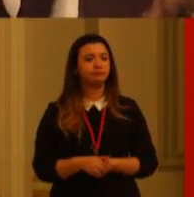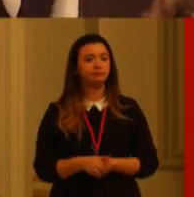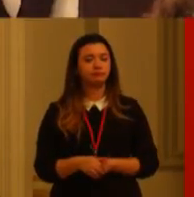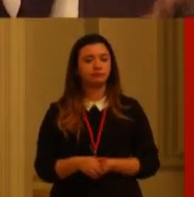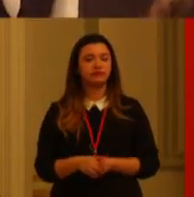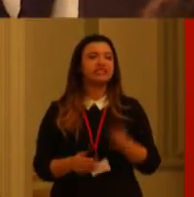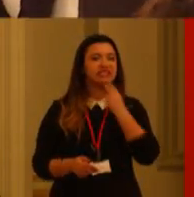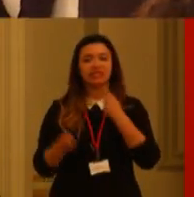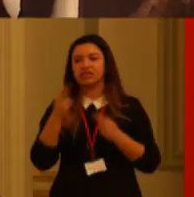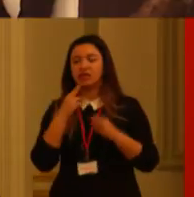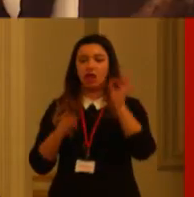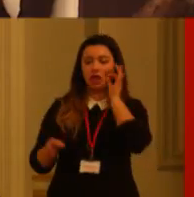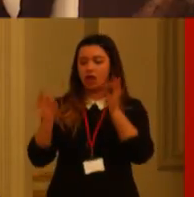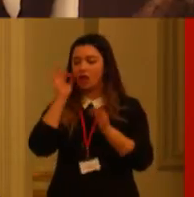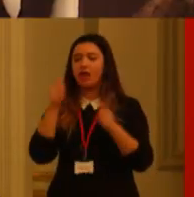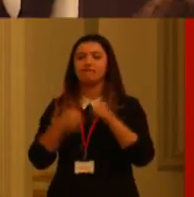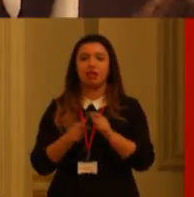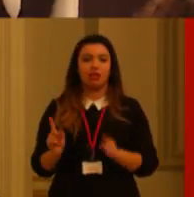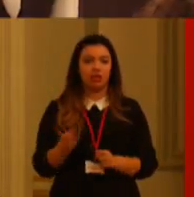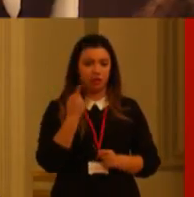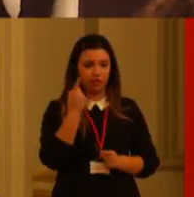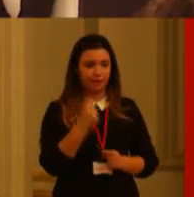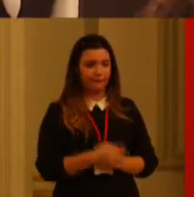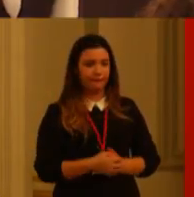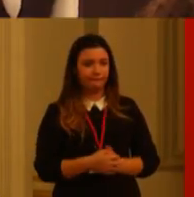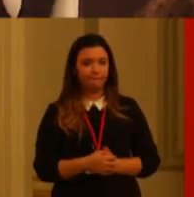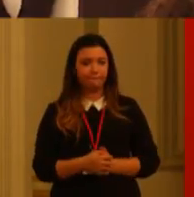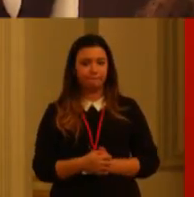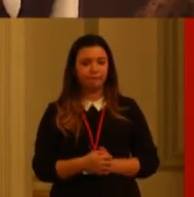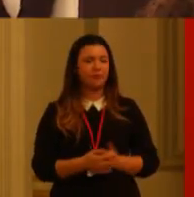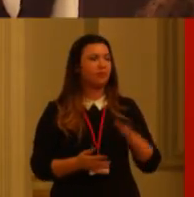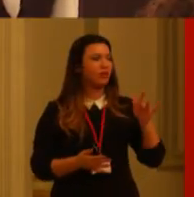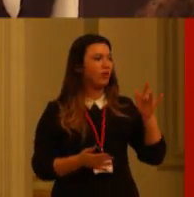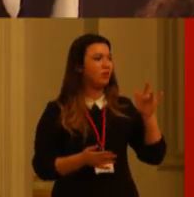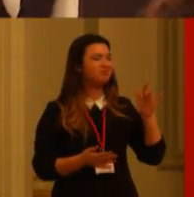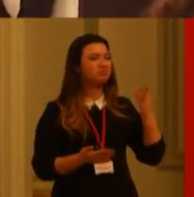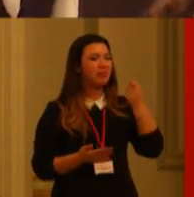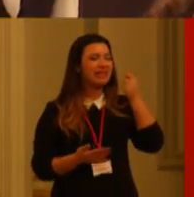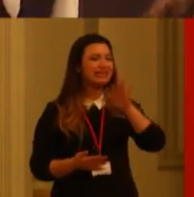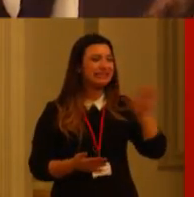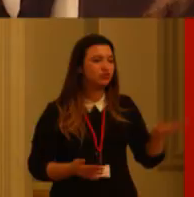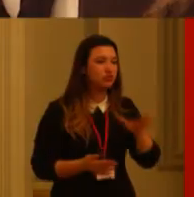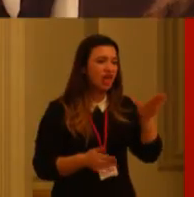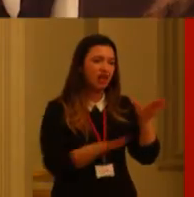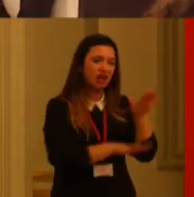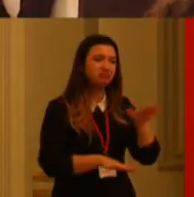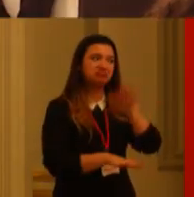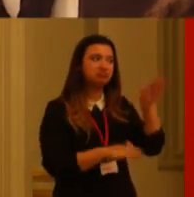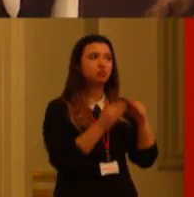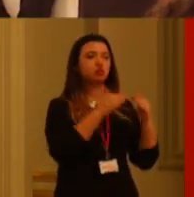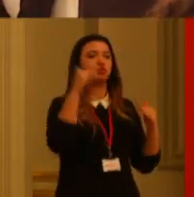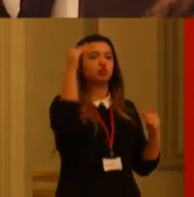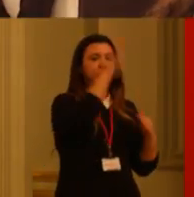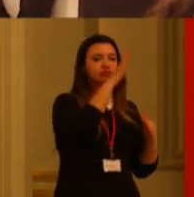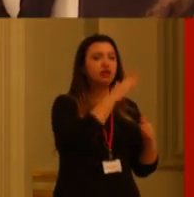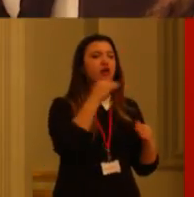yeah, indeed. That's closed anyway. For middle class